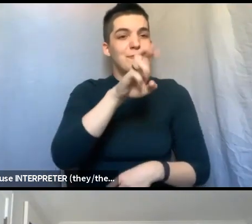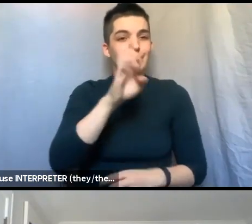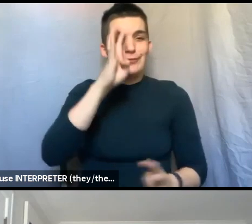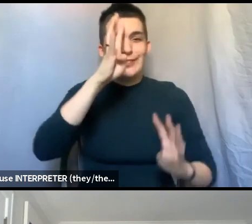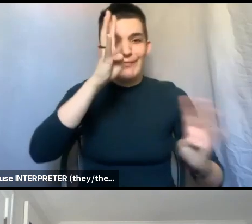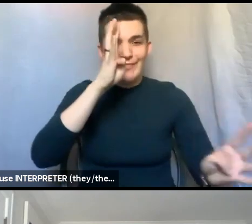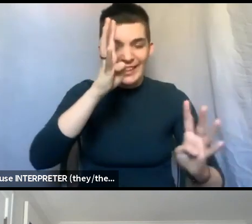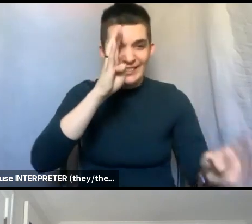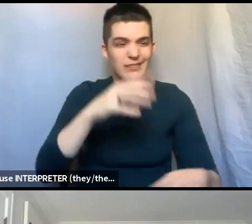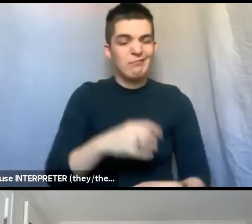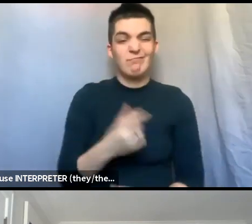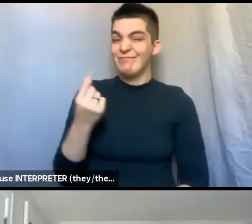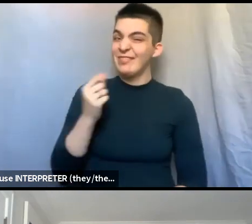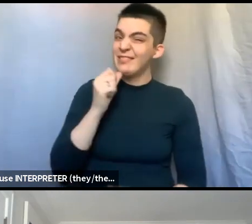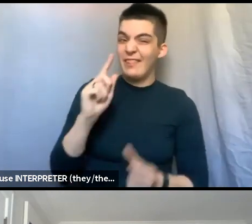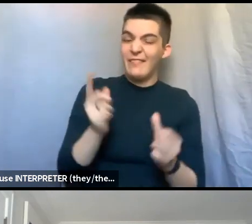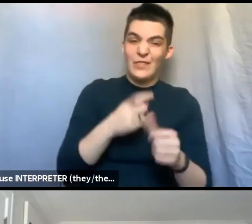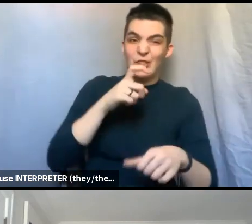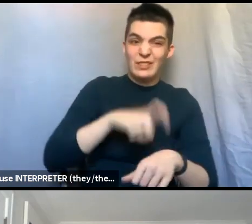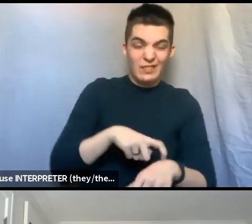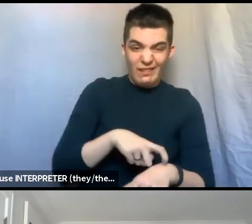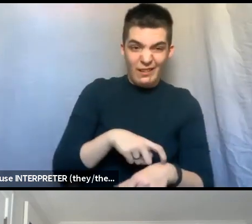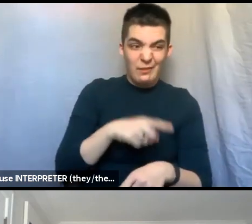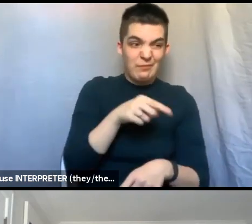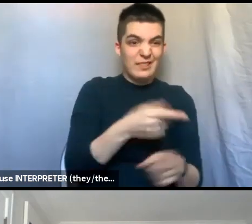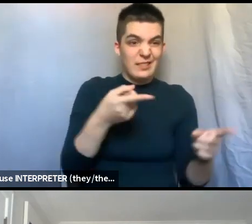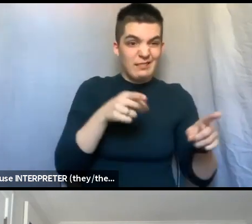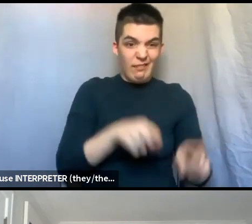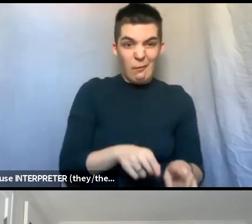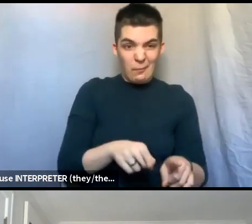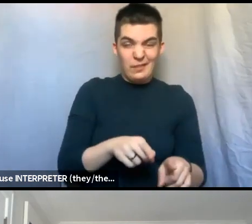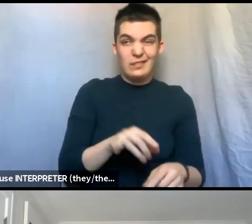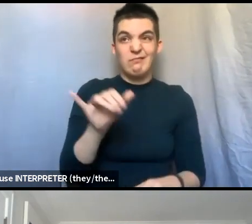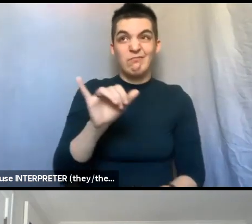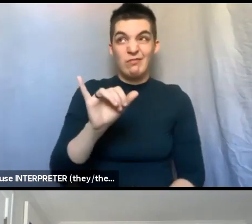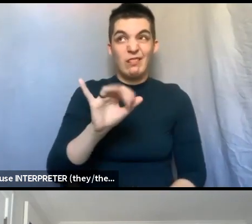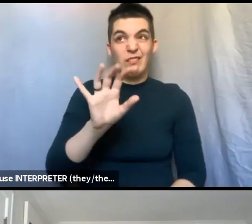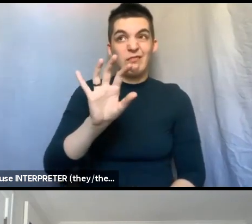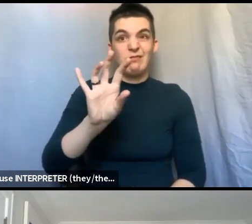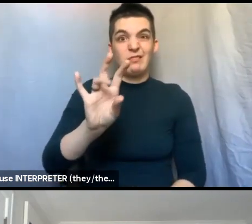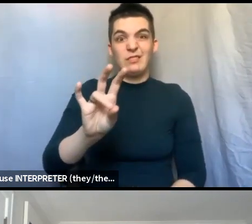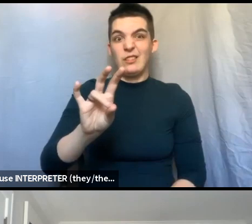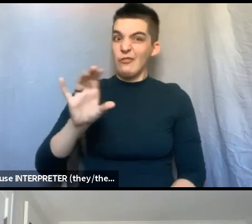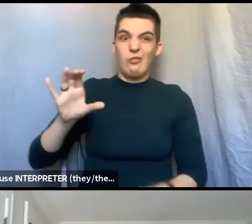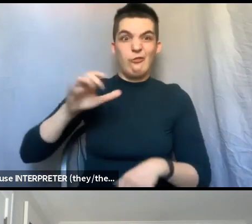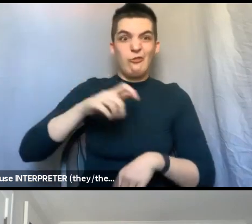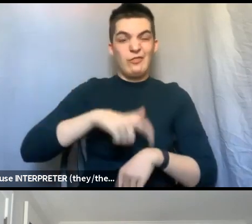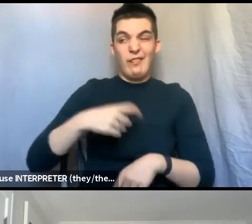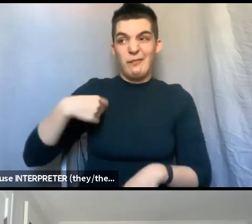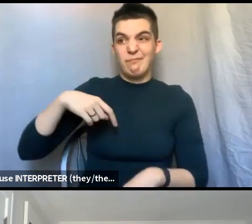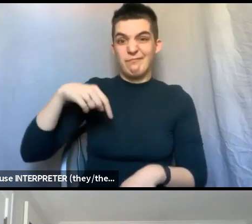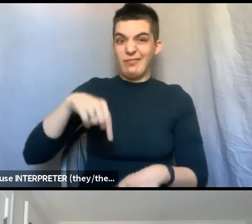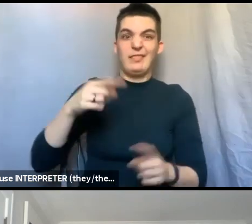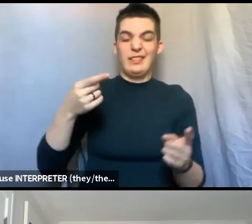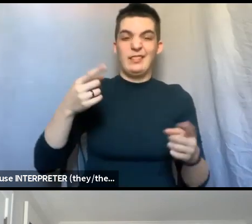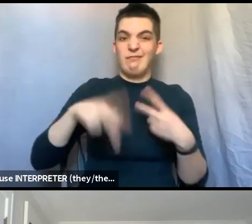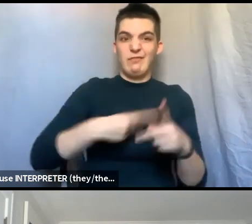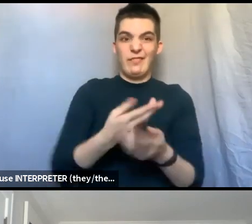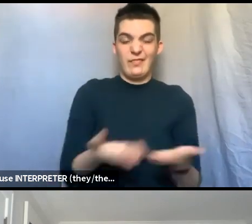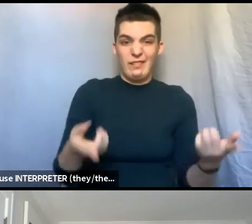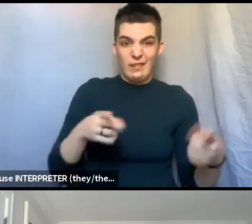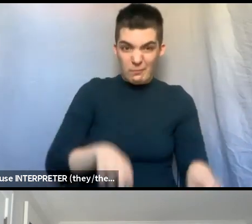the first time, it's like the 700th time this has happened since the theater began, you know, thousands of years ago.